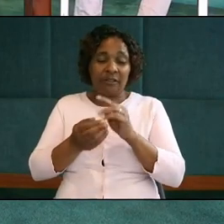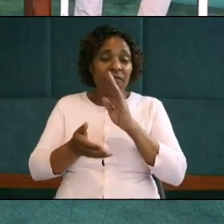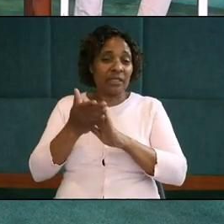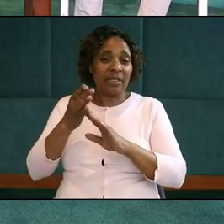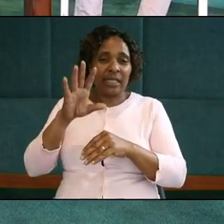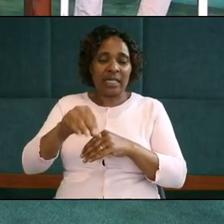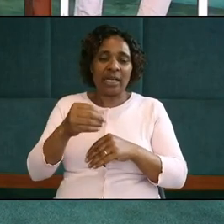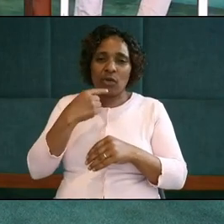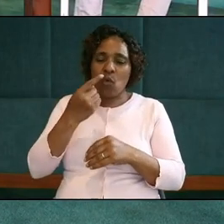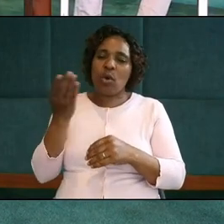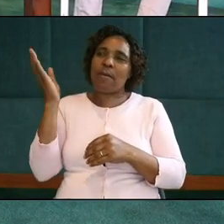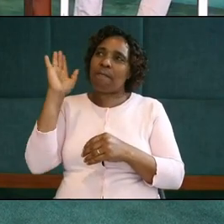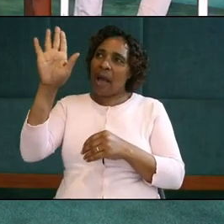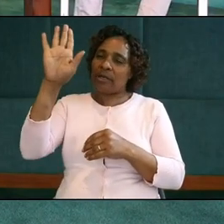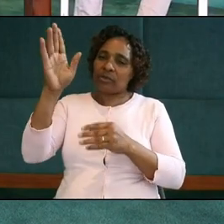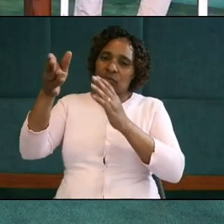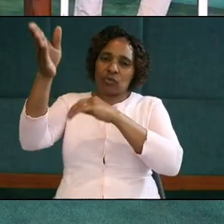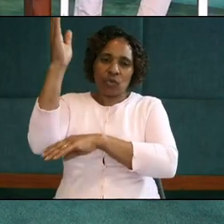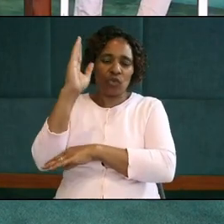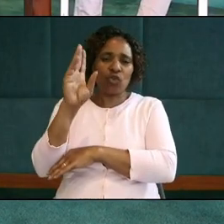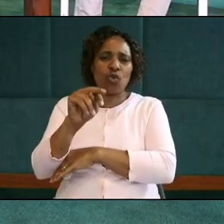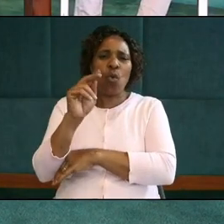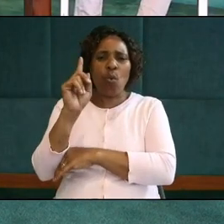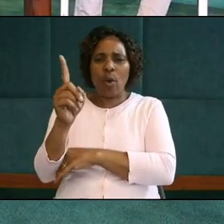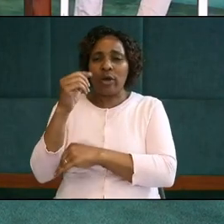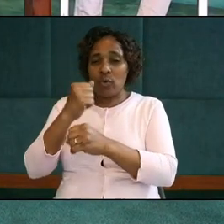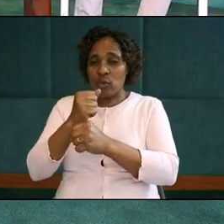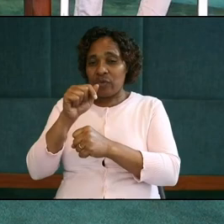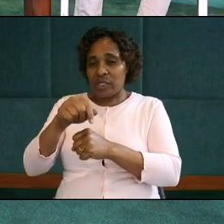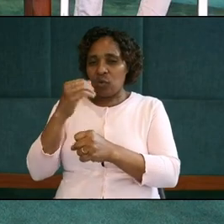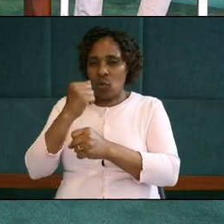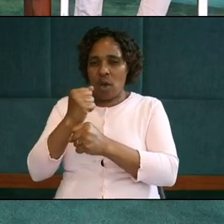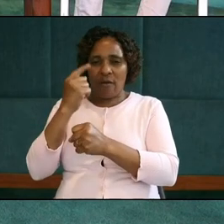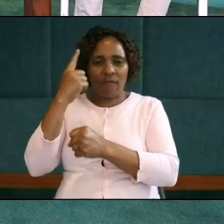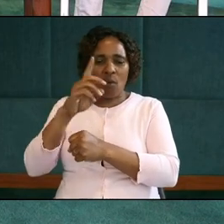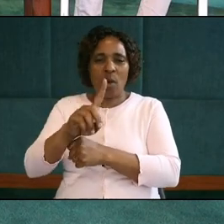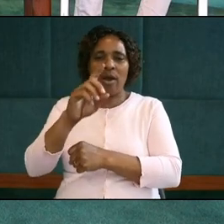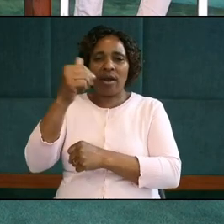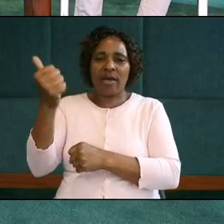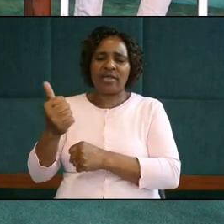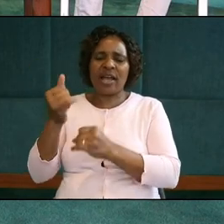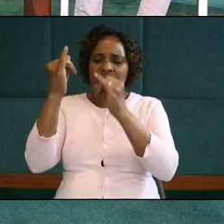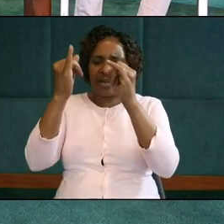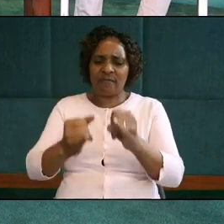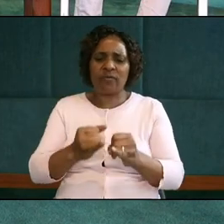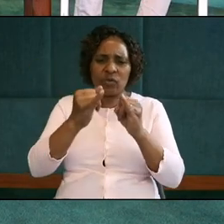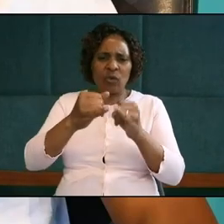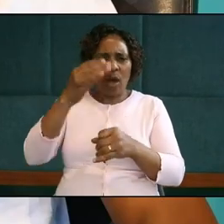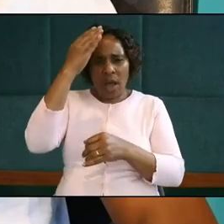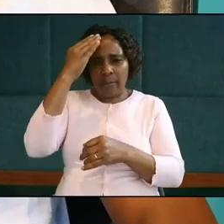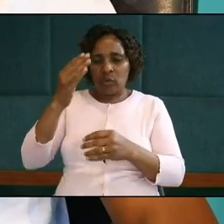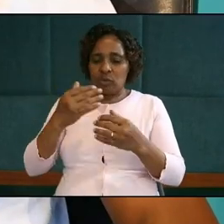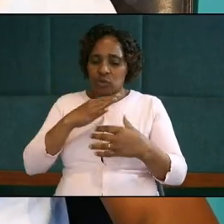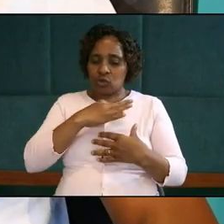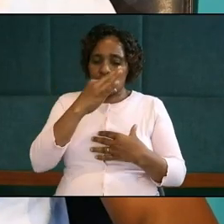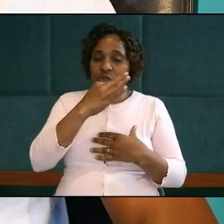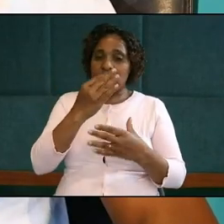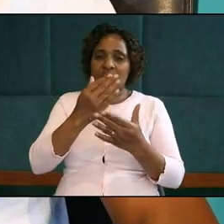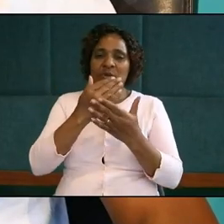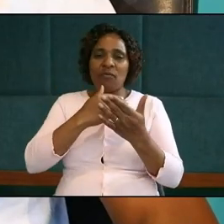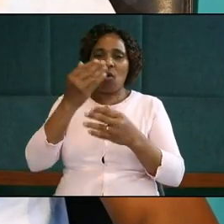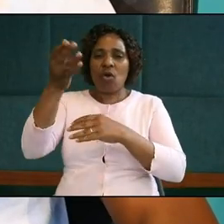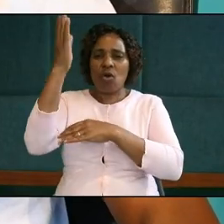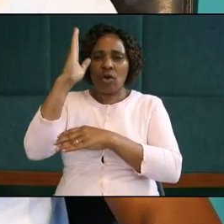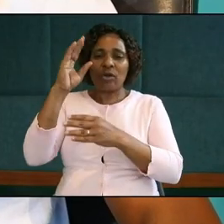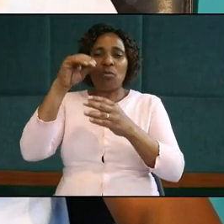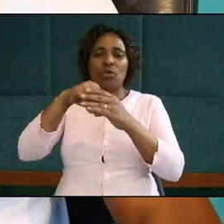all who would return to God. No one can do this work for another. We must individually humble our souls before God and put away